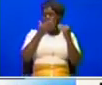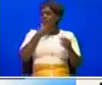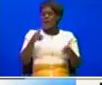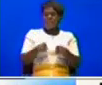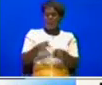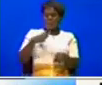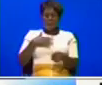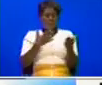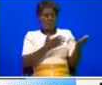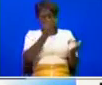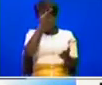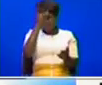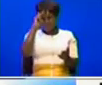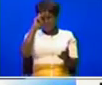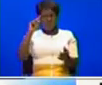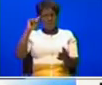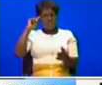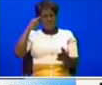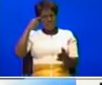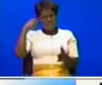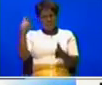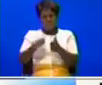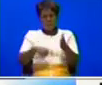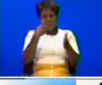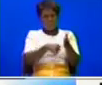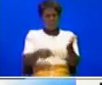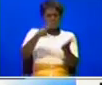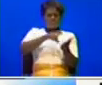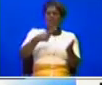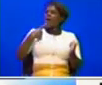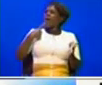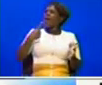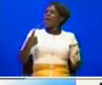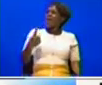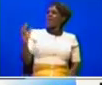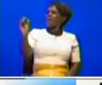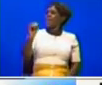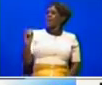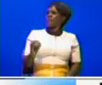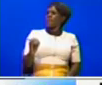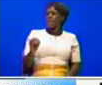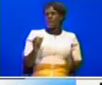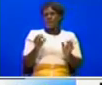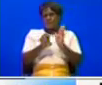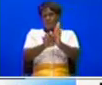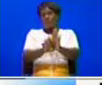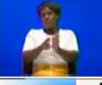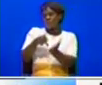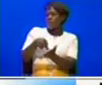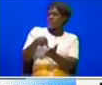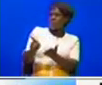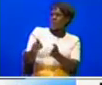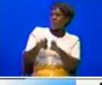here increased all the taxes by 100%. There was an increment of 100%. If you are paying land